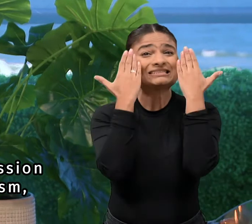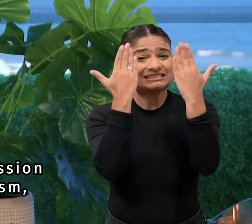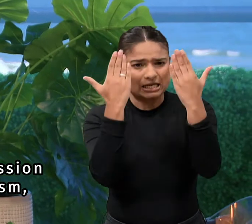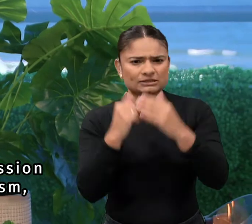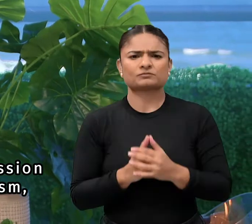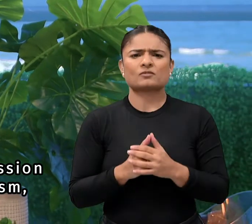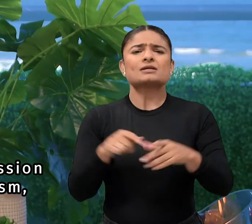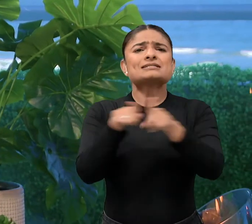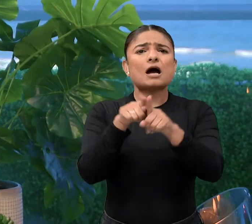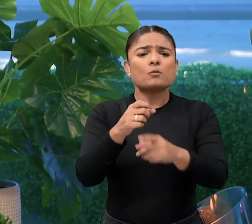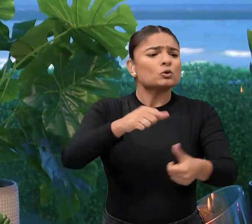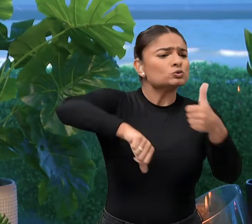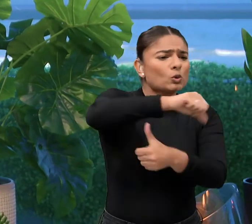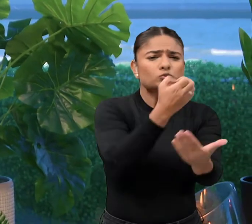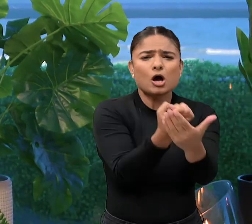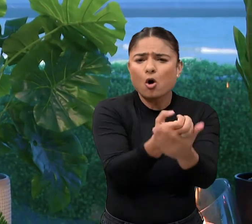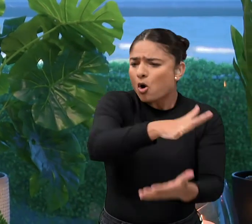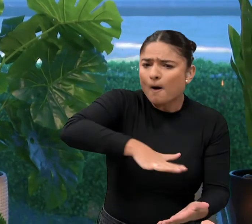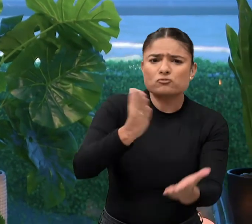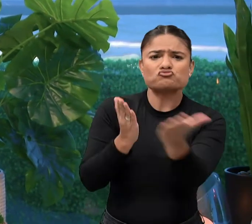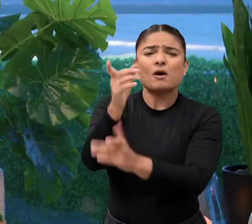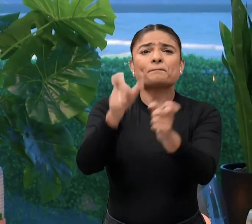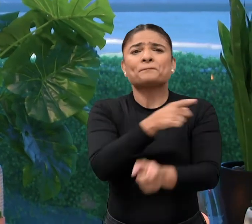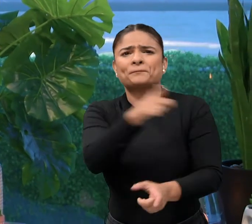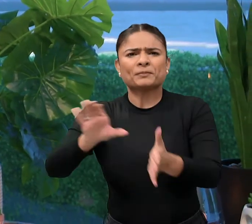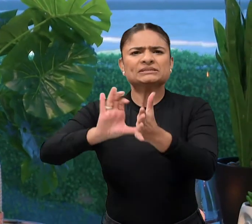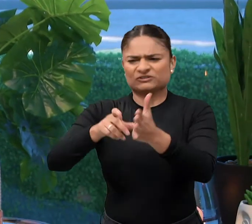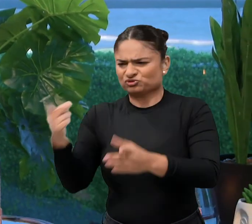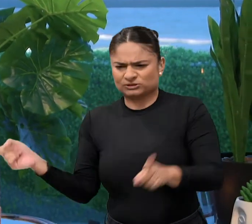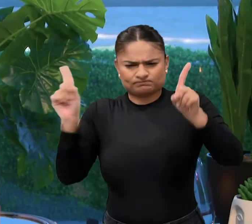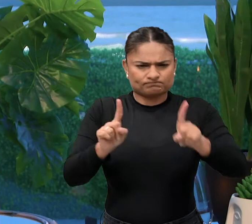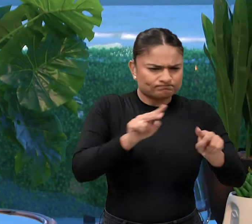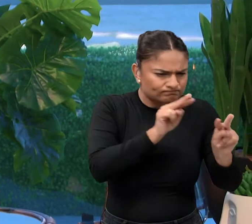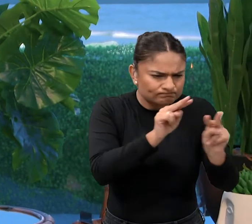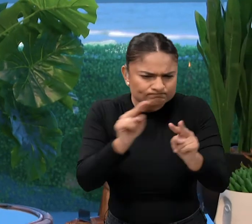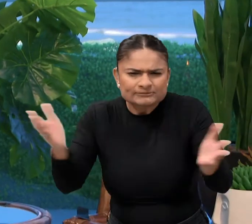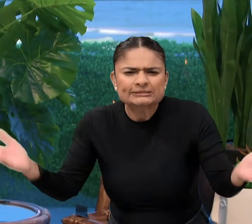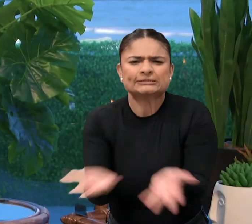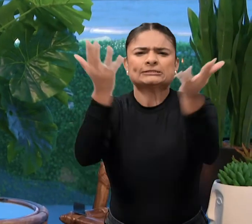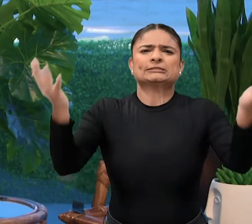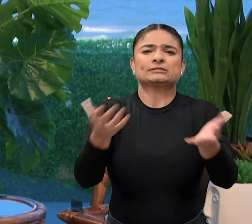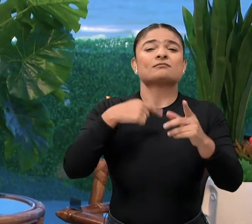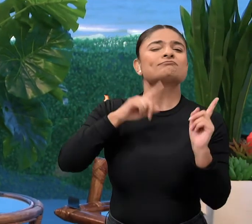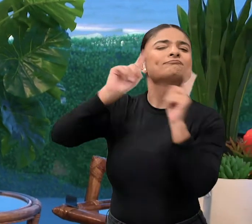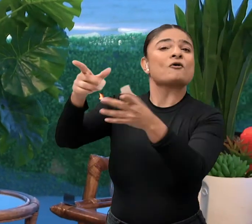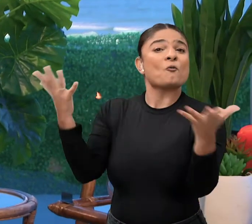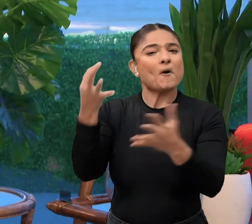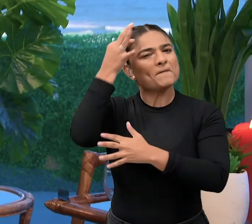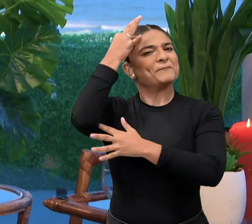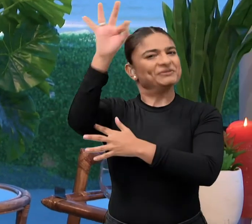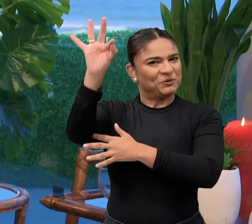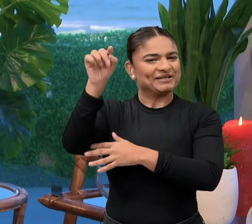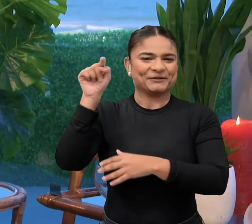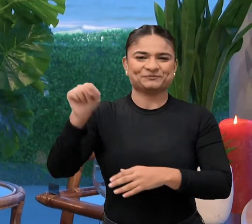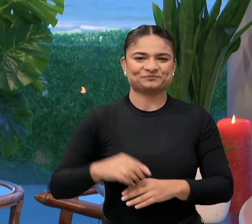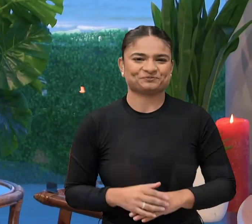dis sy missie gemaak om ekonomiese en sosiale geregtigheid vir persone met gestremdhede te verseker. Ons het met